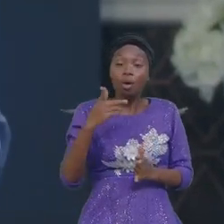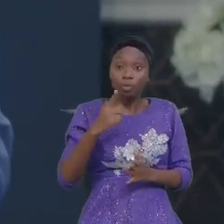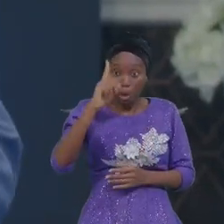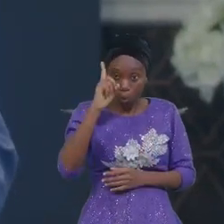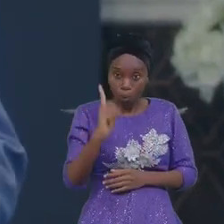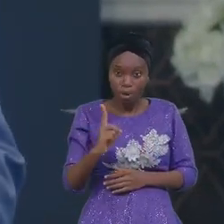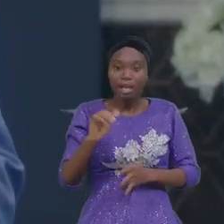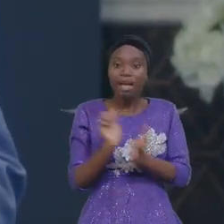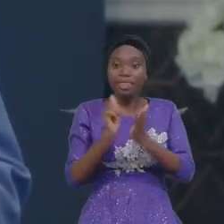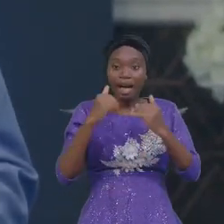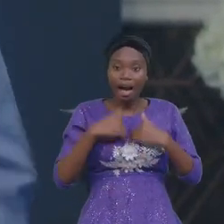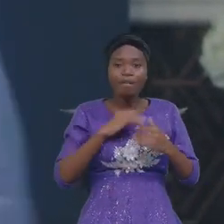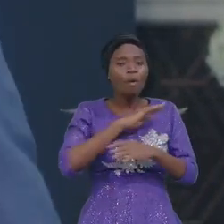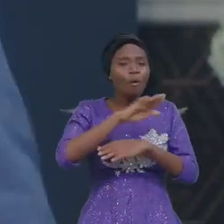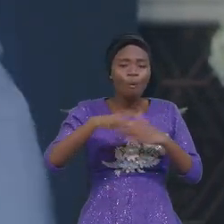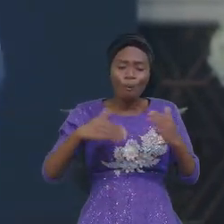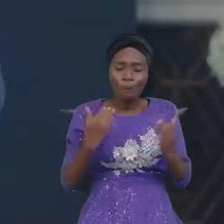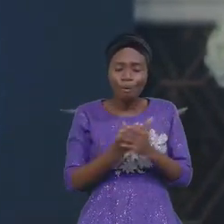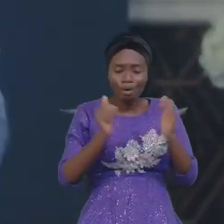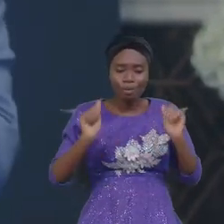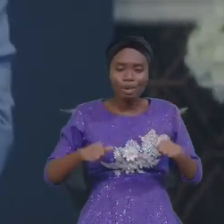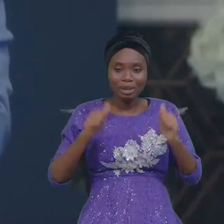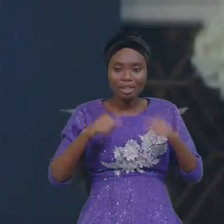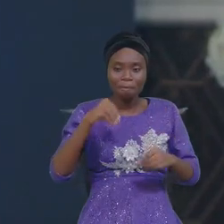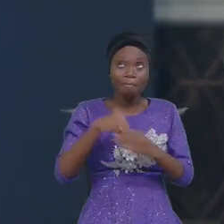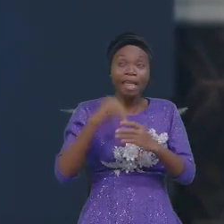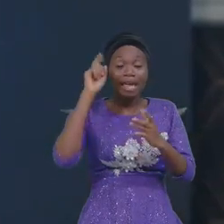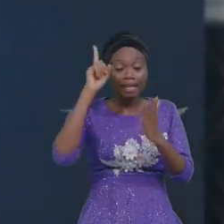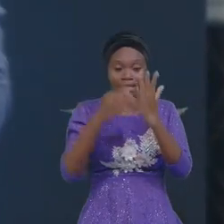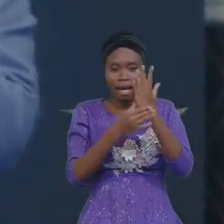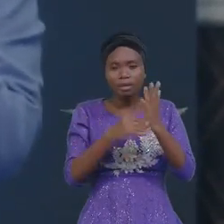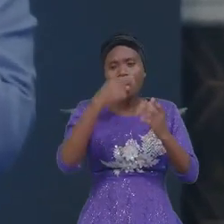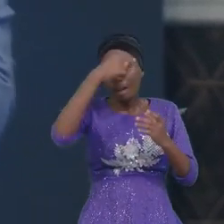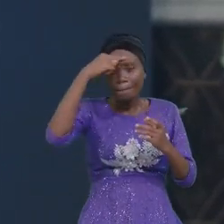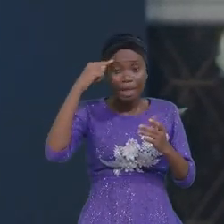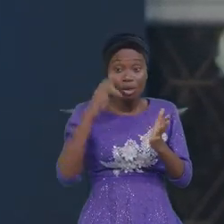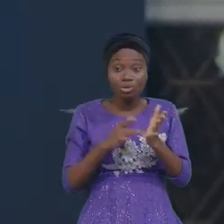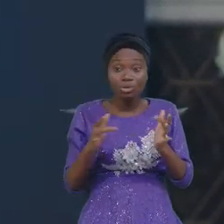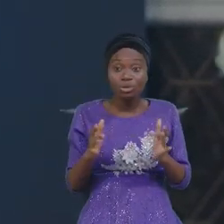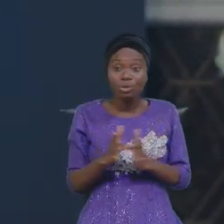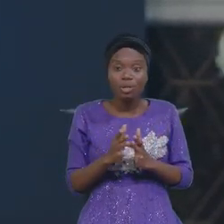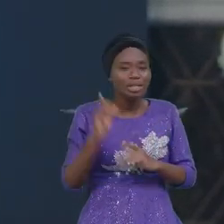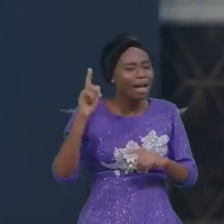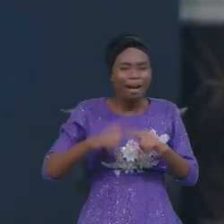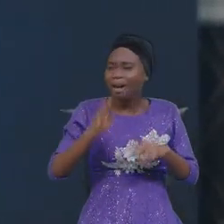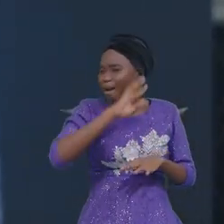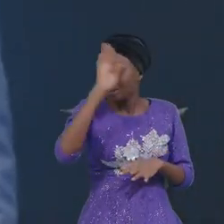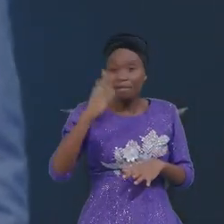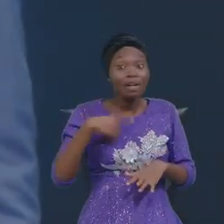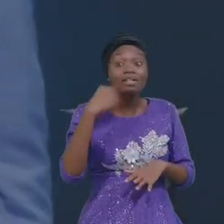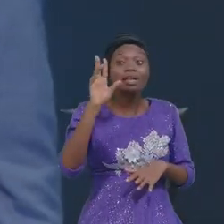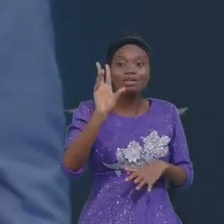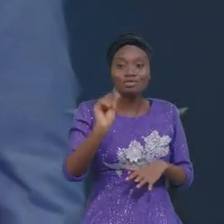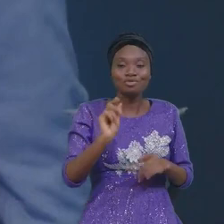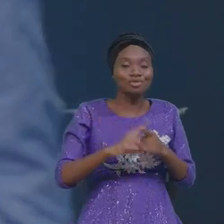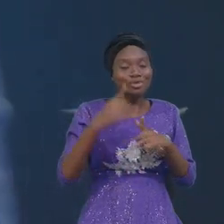that has all possibilities in his hand, because Jesus can never say no to the